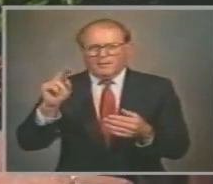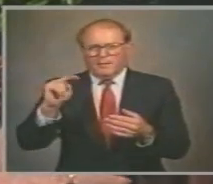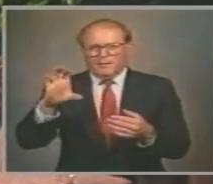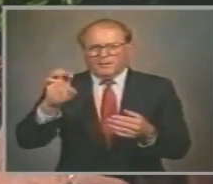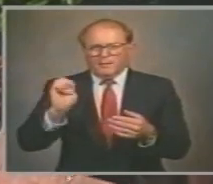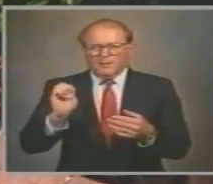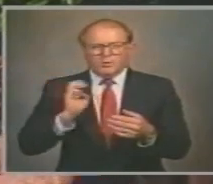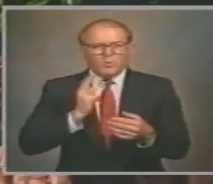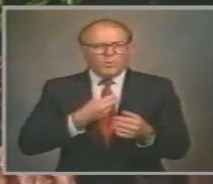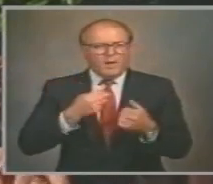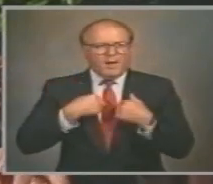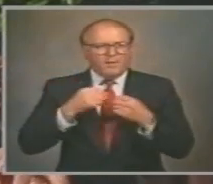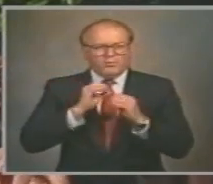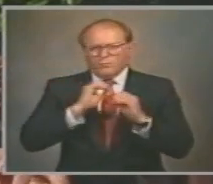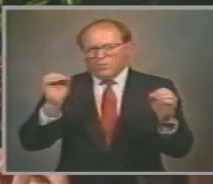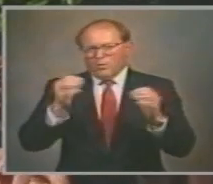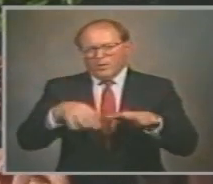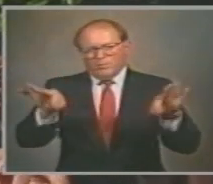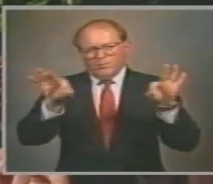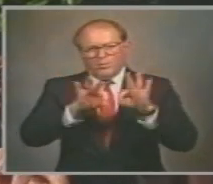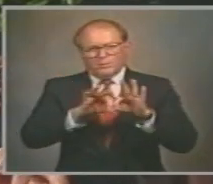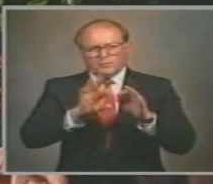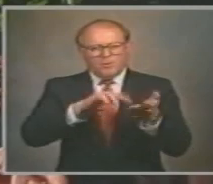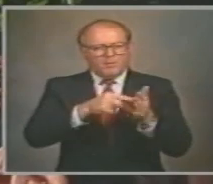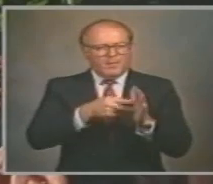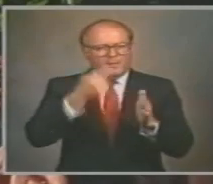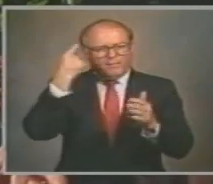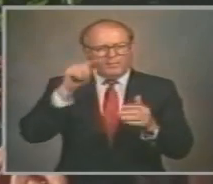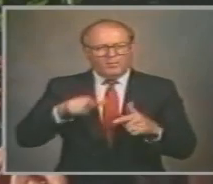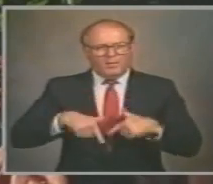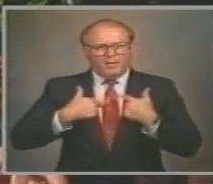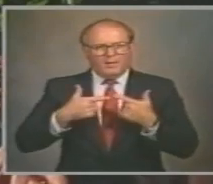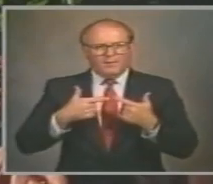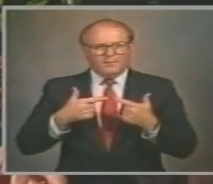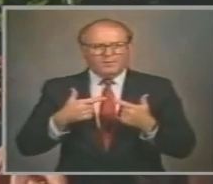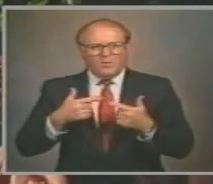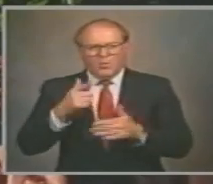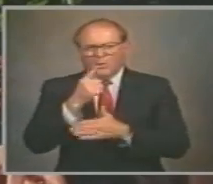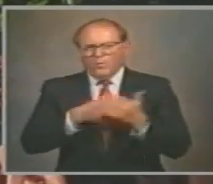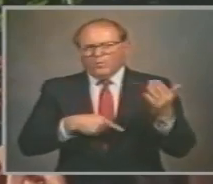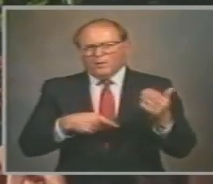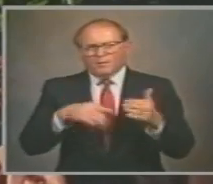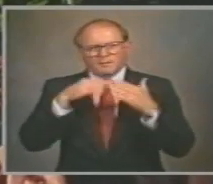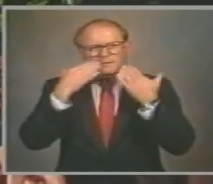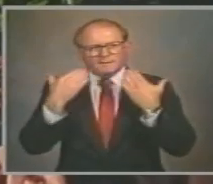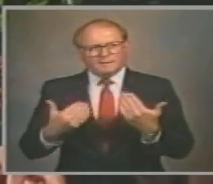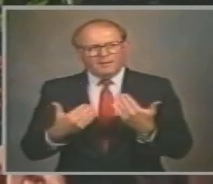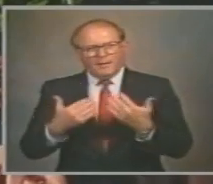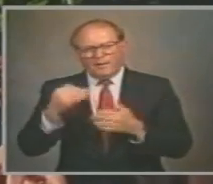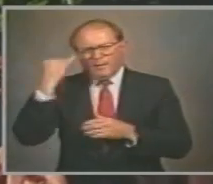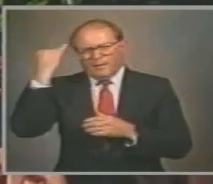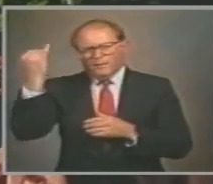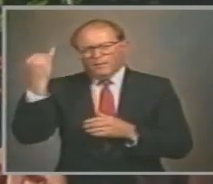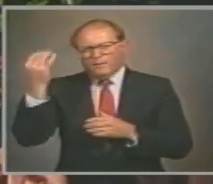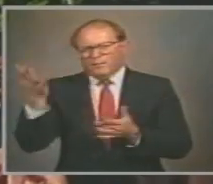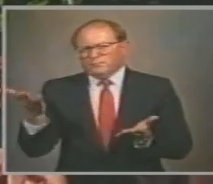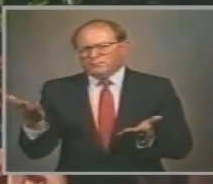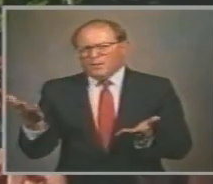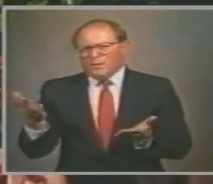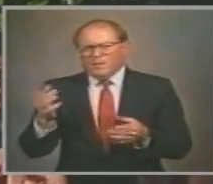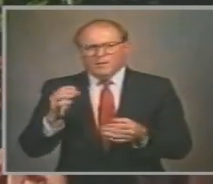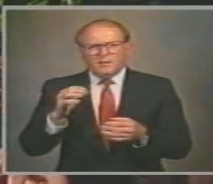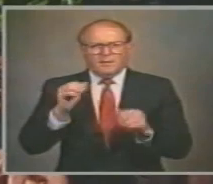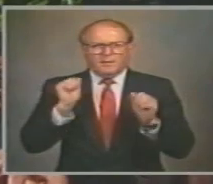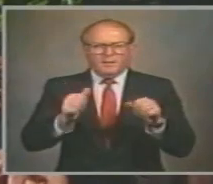or meaning to life at all. What a discouraging thought that is. Does anybody